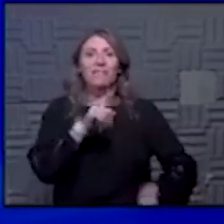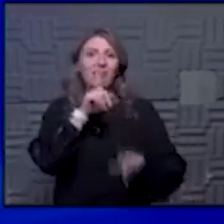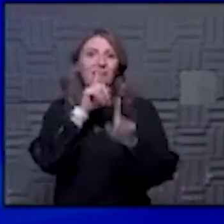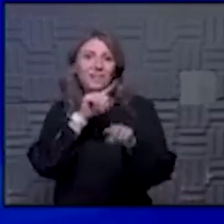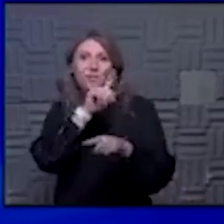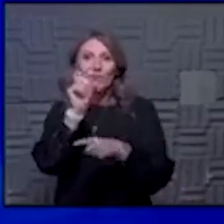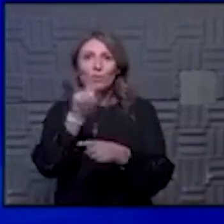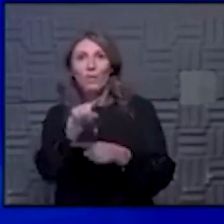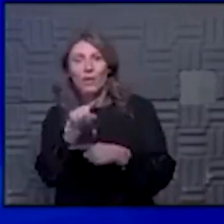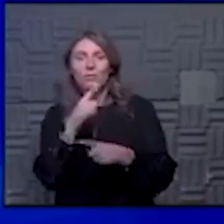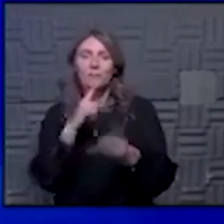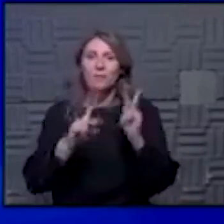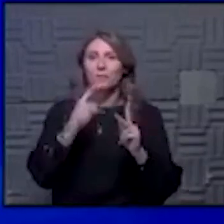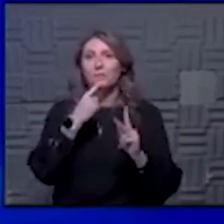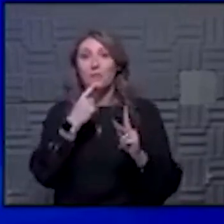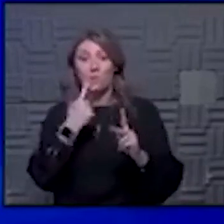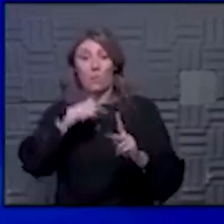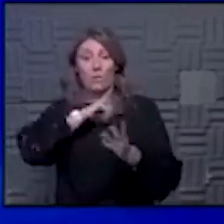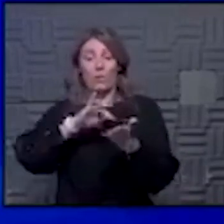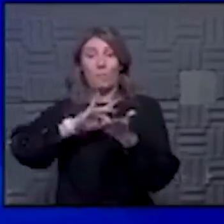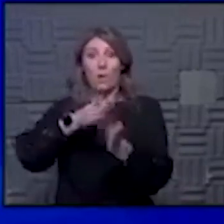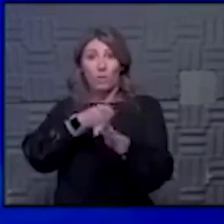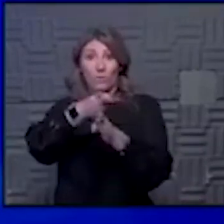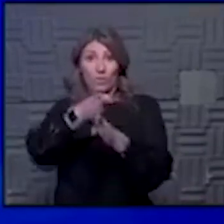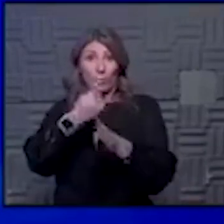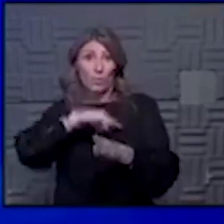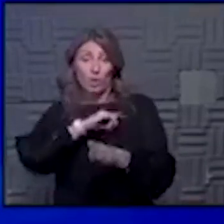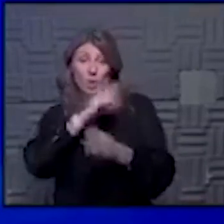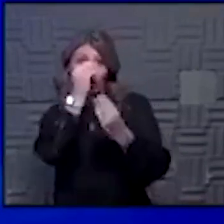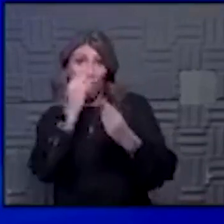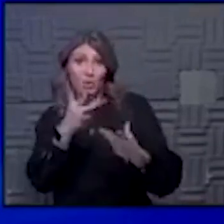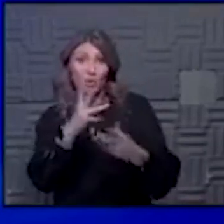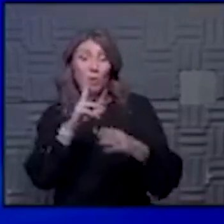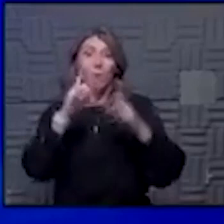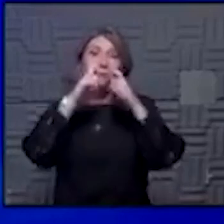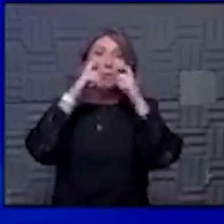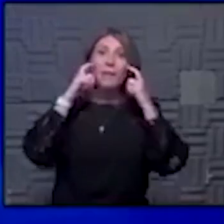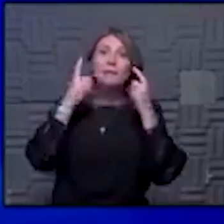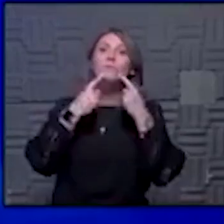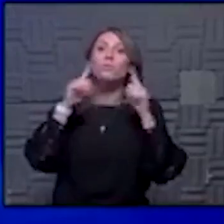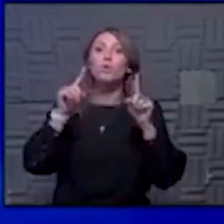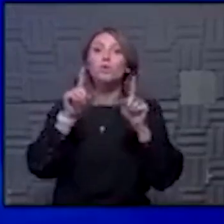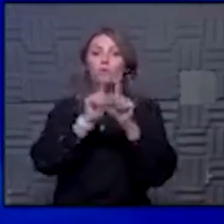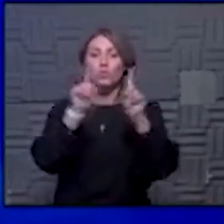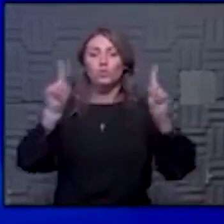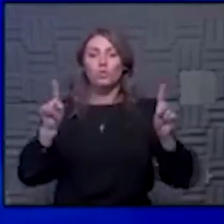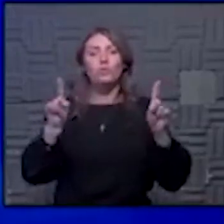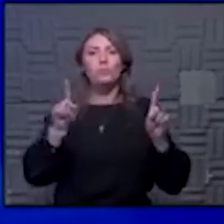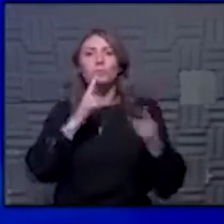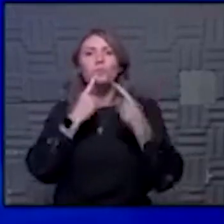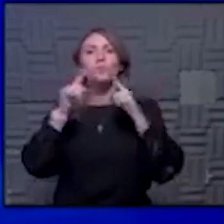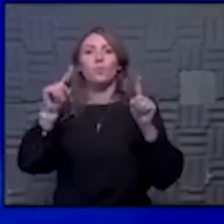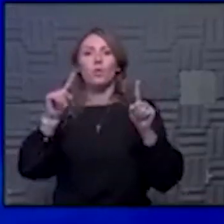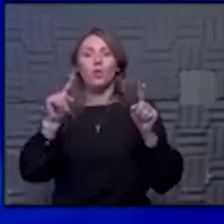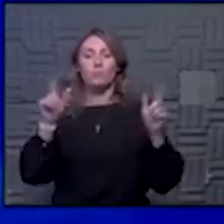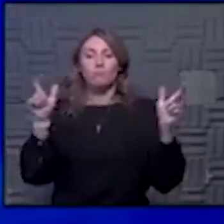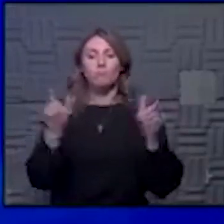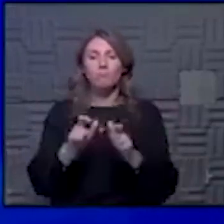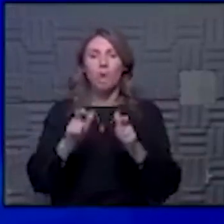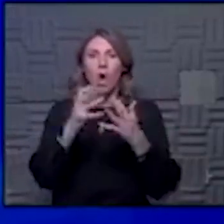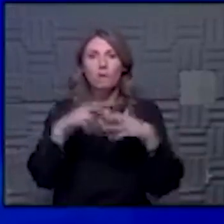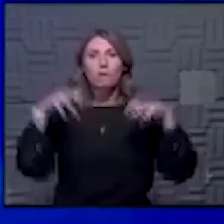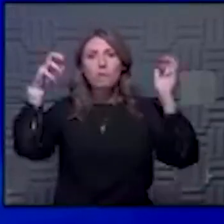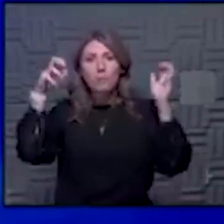really are answering the question. We're saying we're medical professionals. We're going to tell you that masking works, social distancing works, small size crowds